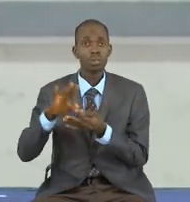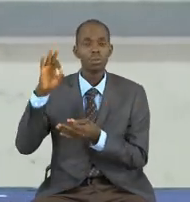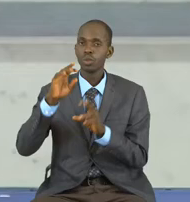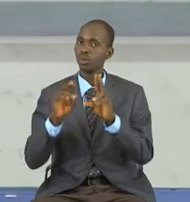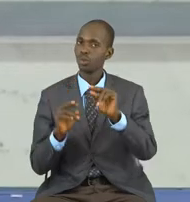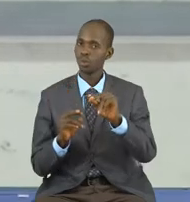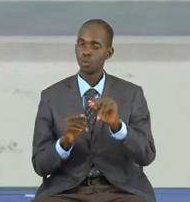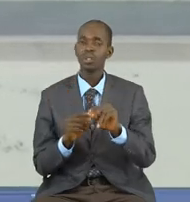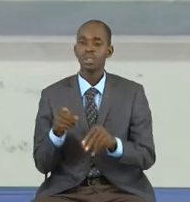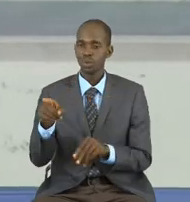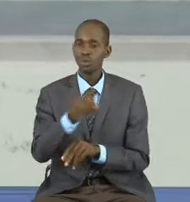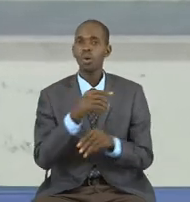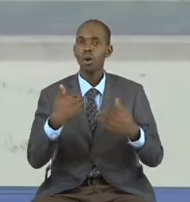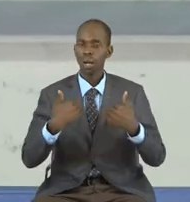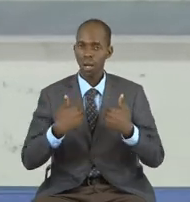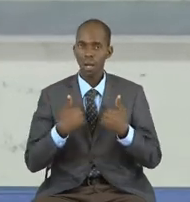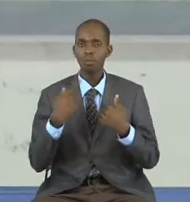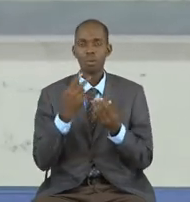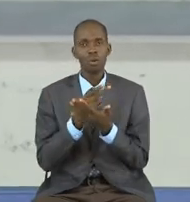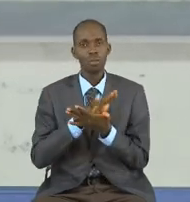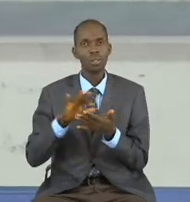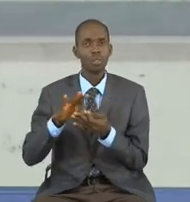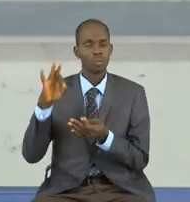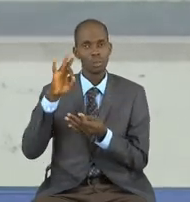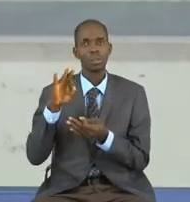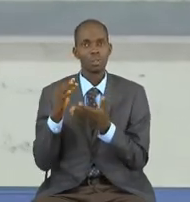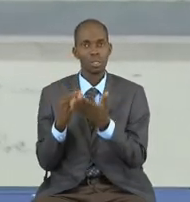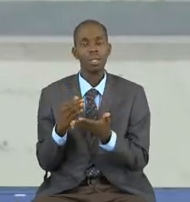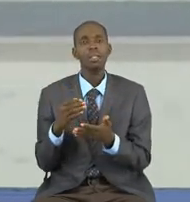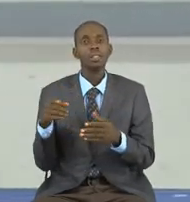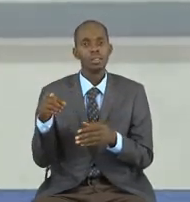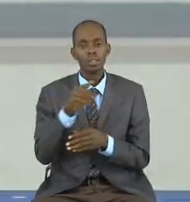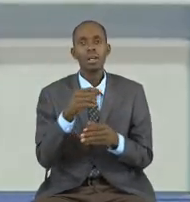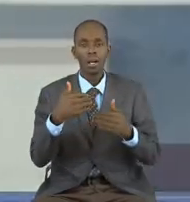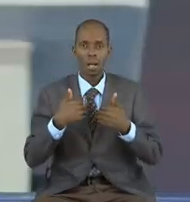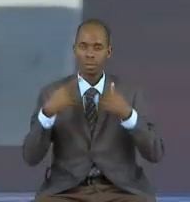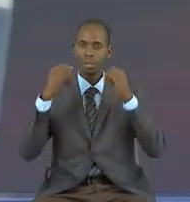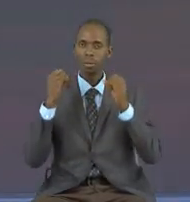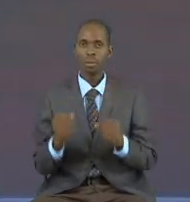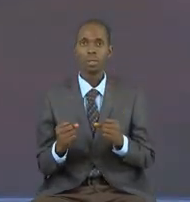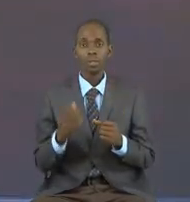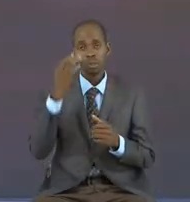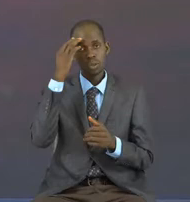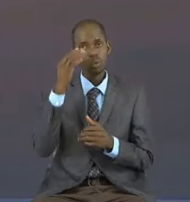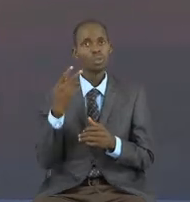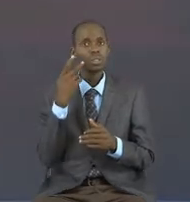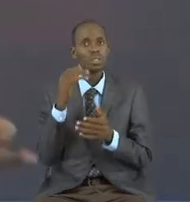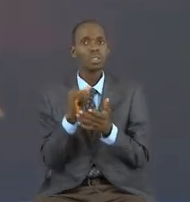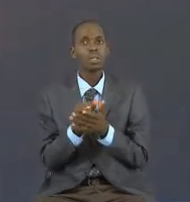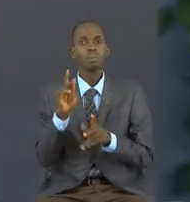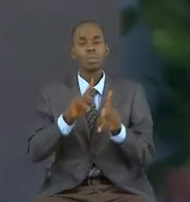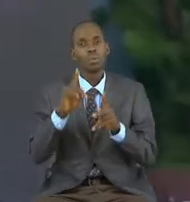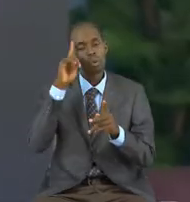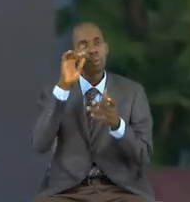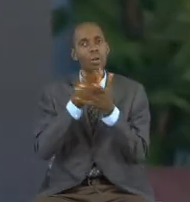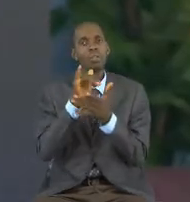they empowering them? They already had the power. The misconception that, you know, when people lay hands on me, I will have